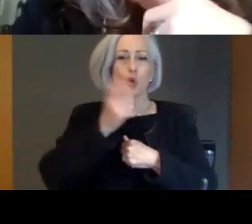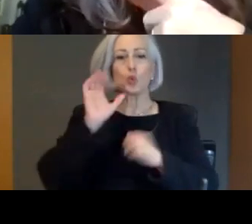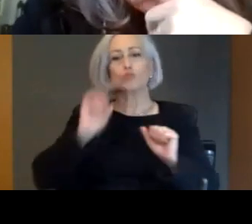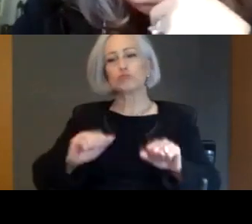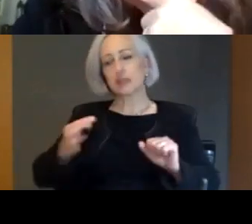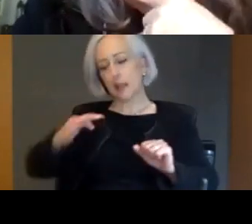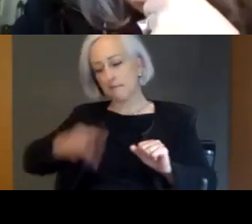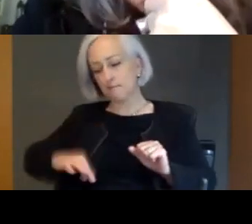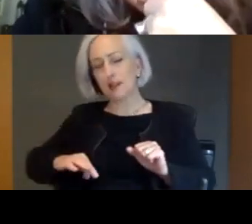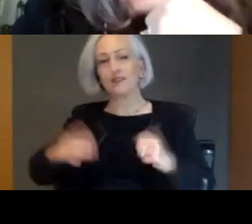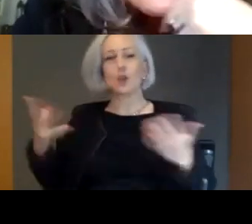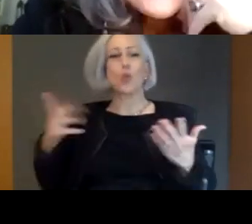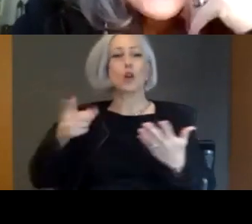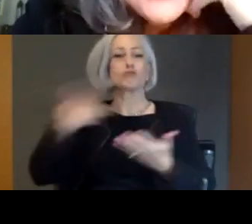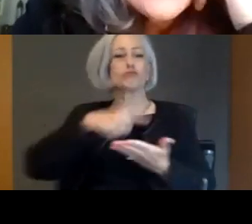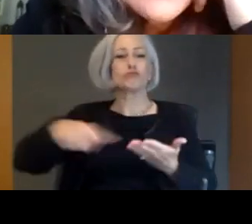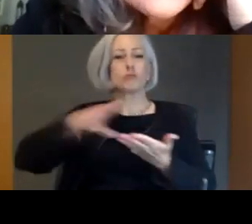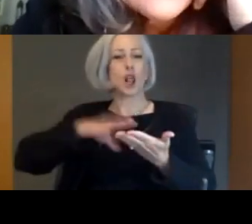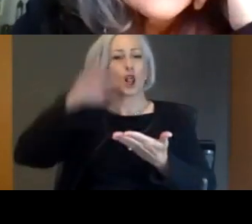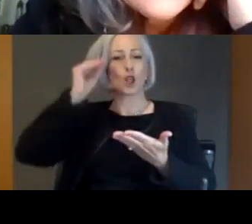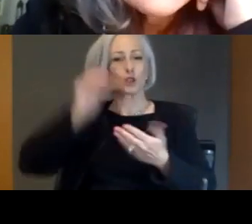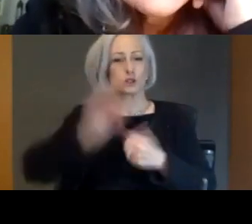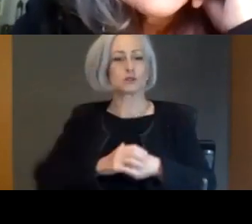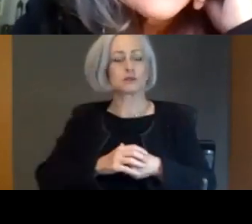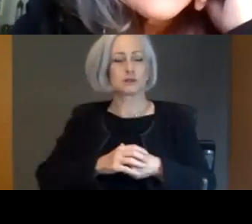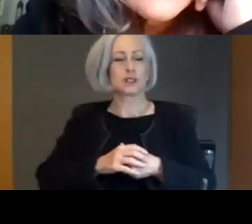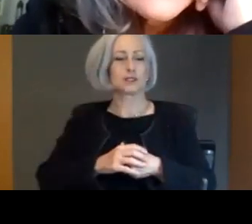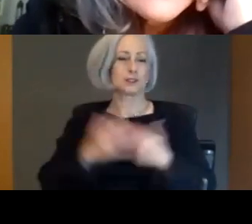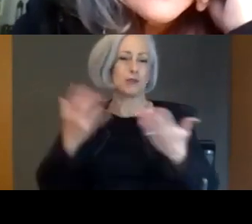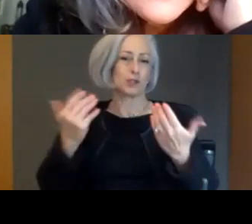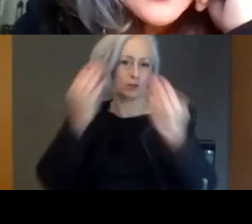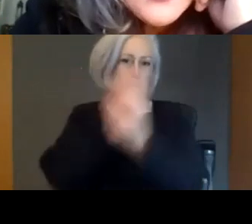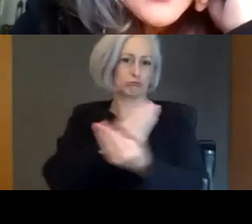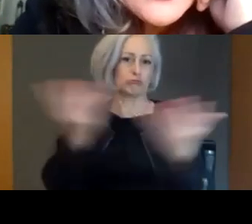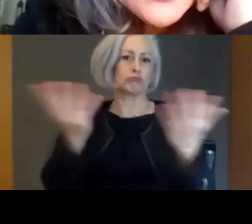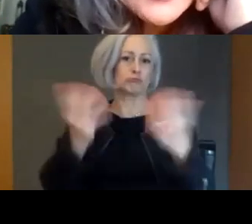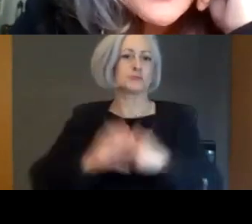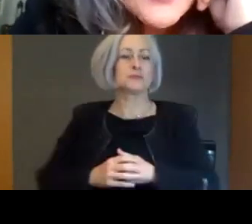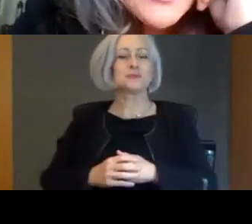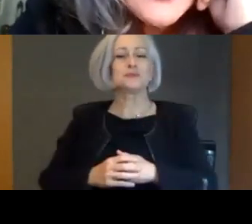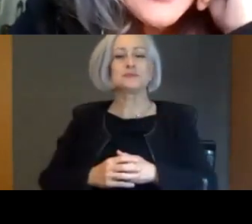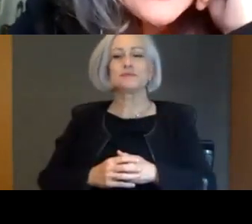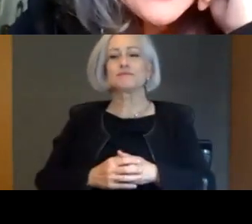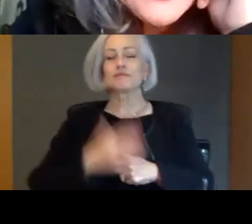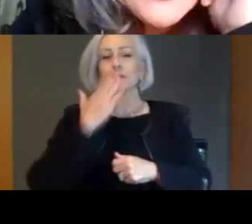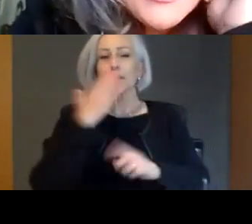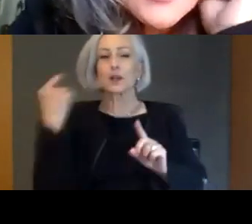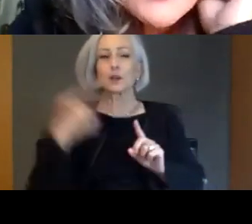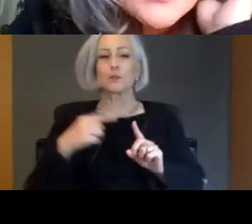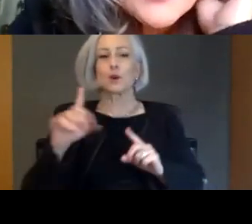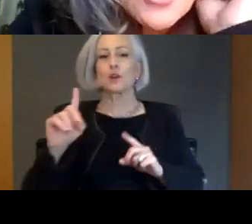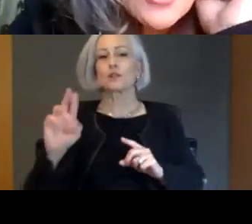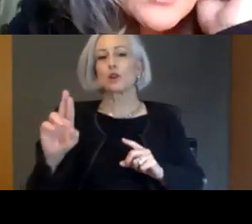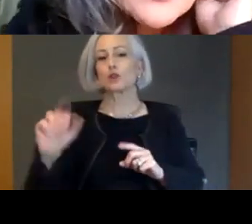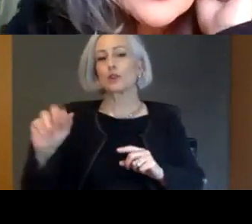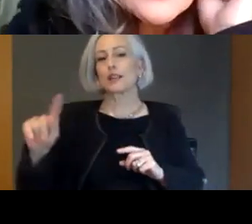gained from one place. So I guess that's what I want to share. It's such a good point, Dr. Anastasia,